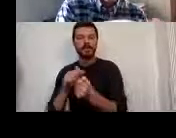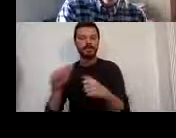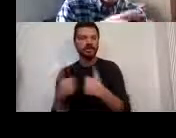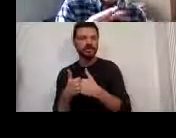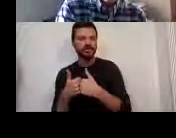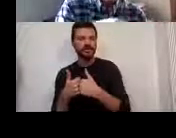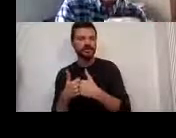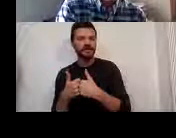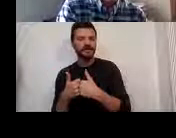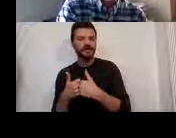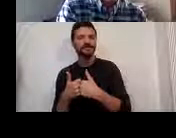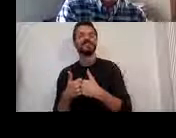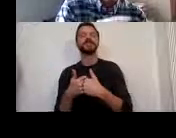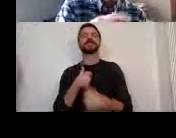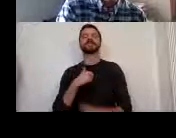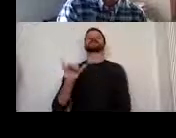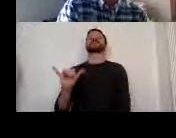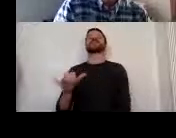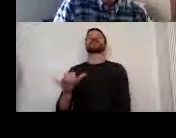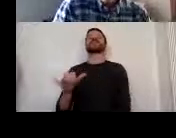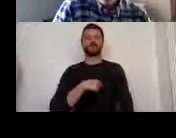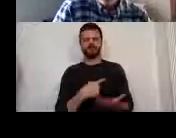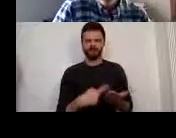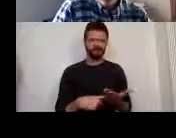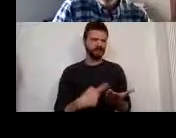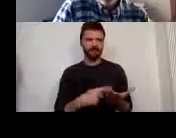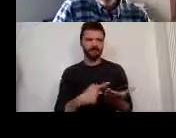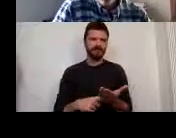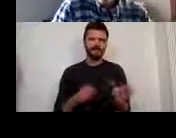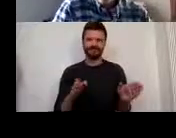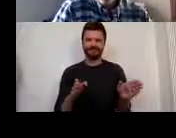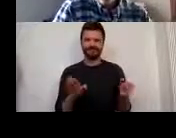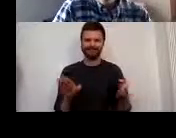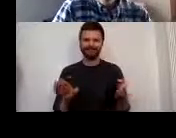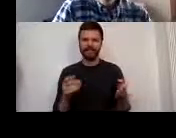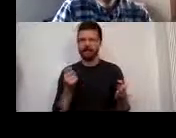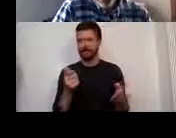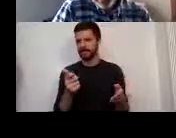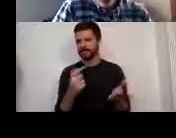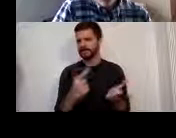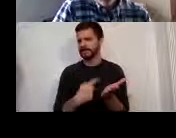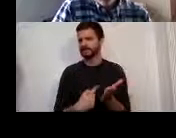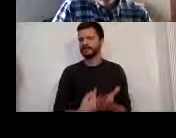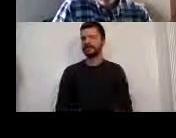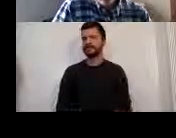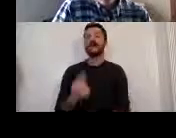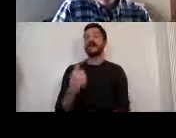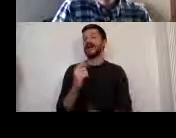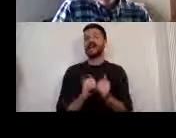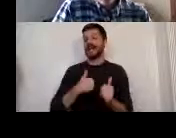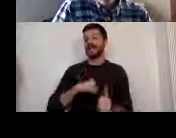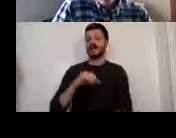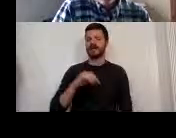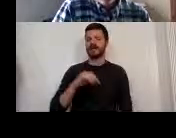so that required some discussion and redirection on occasion. One thing we did to adapt to that and